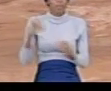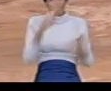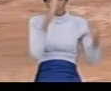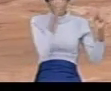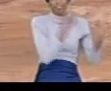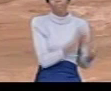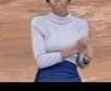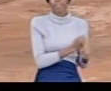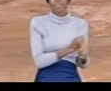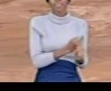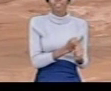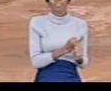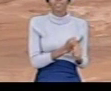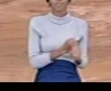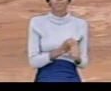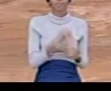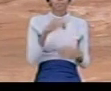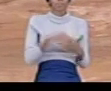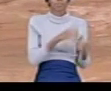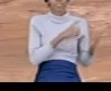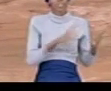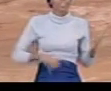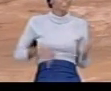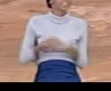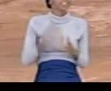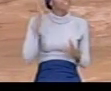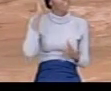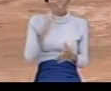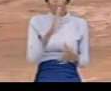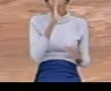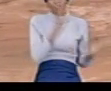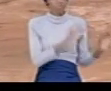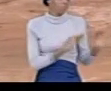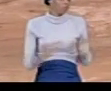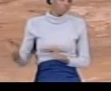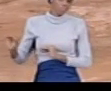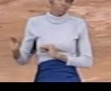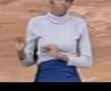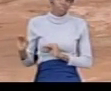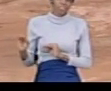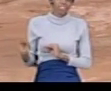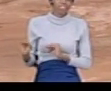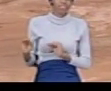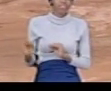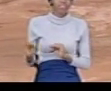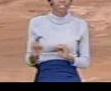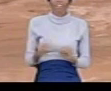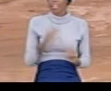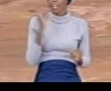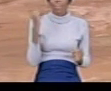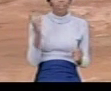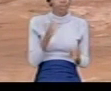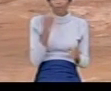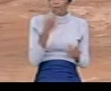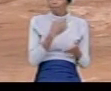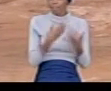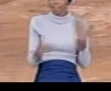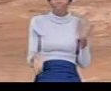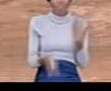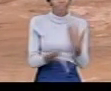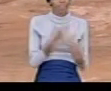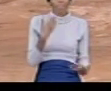by faith in the Lord, it shall be removed. Whosoever